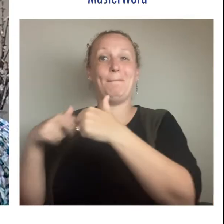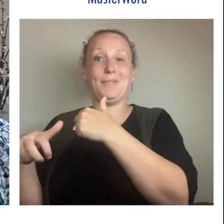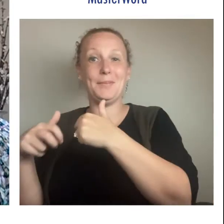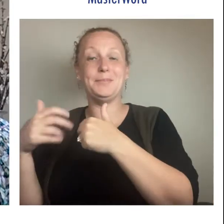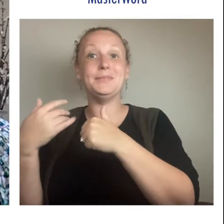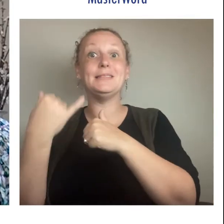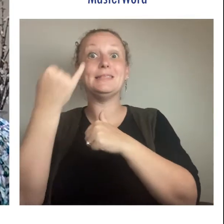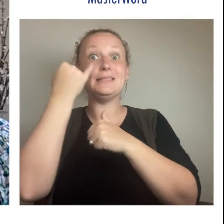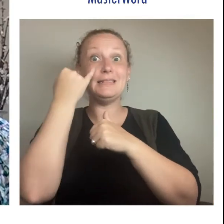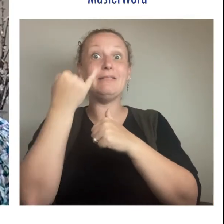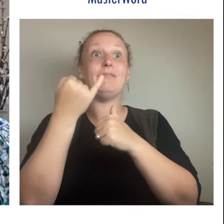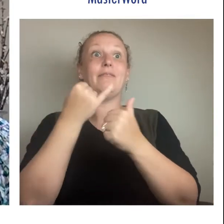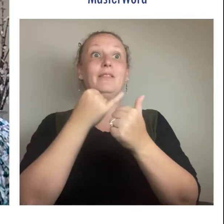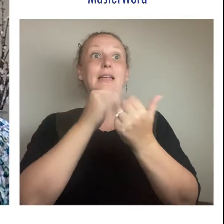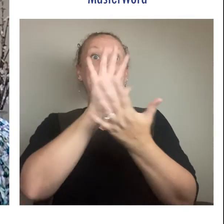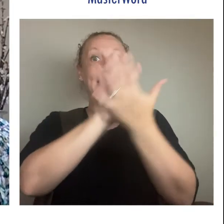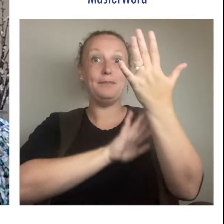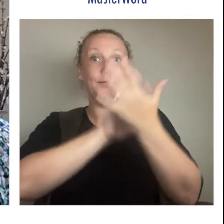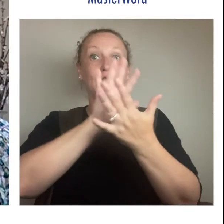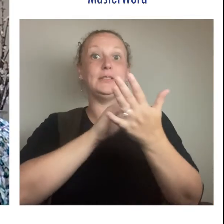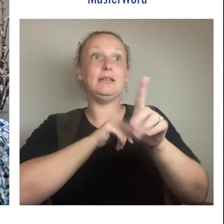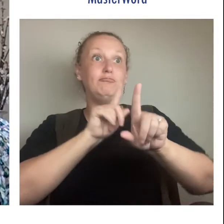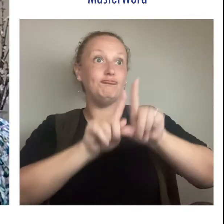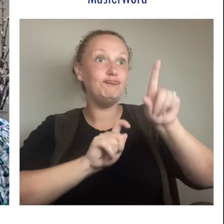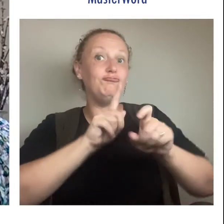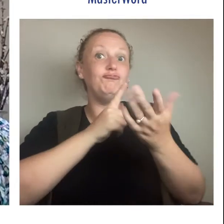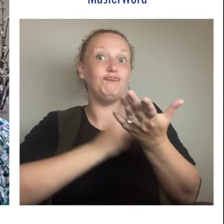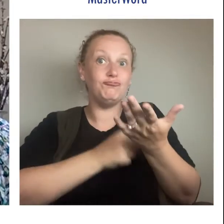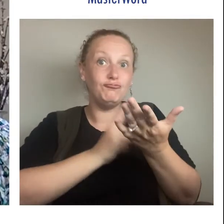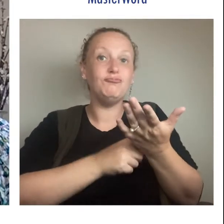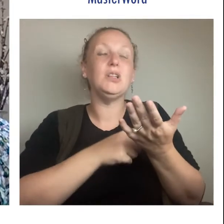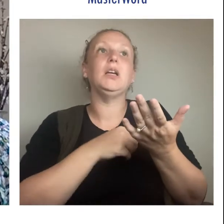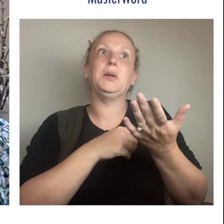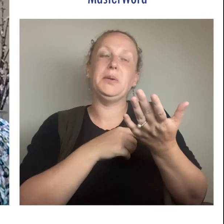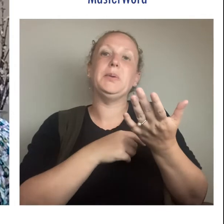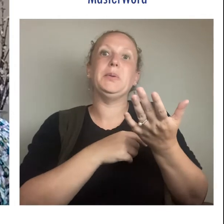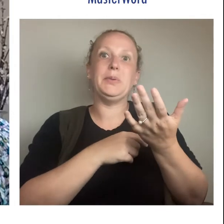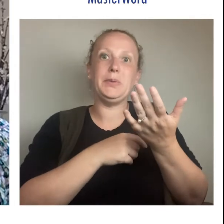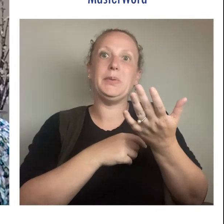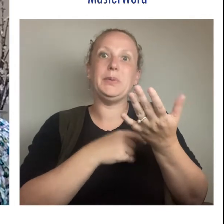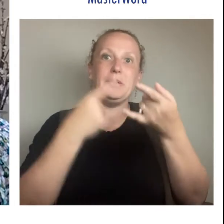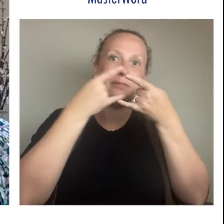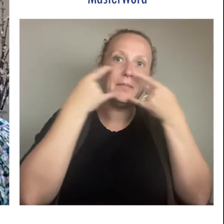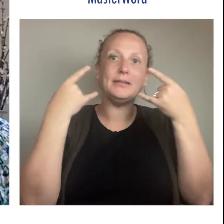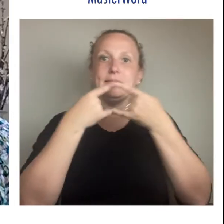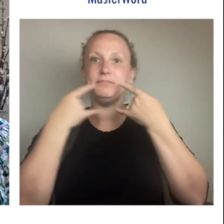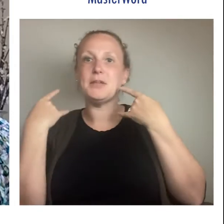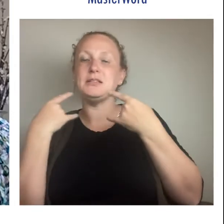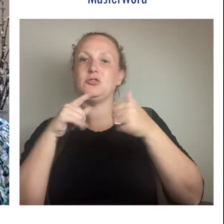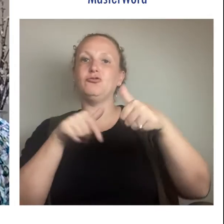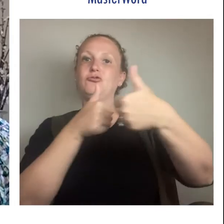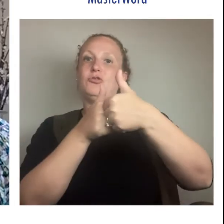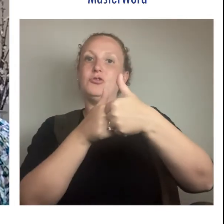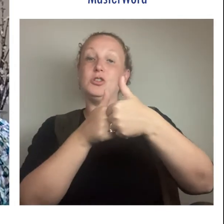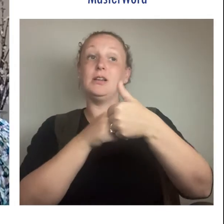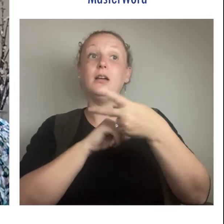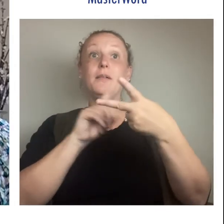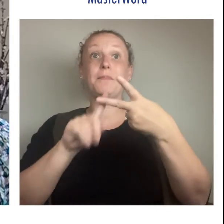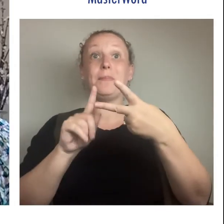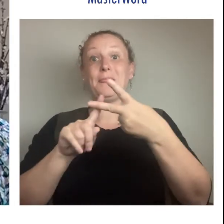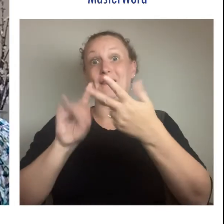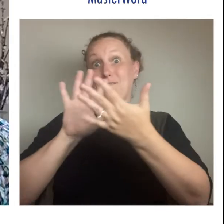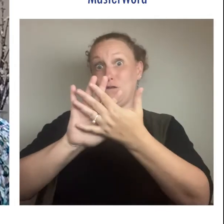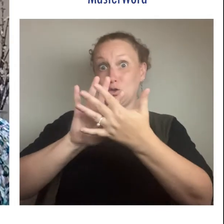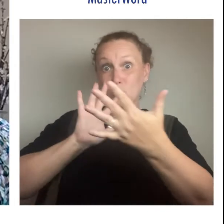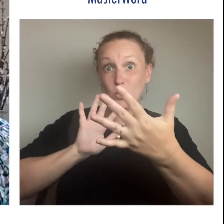distanced in-person deposition. And then when you talk about virtually, I think there's pros and cons